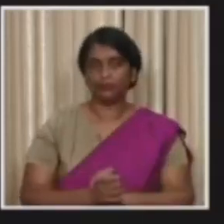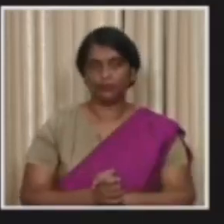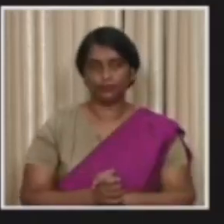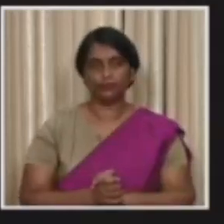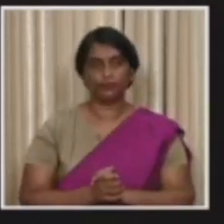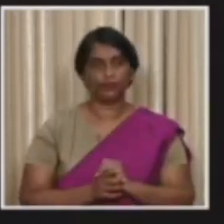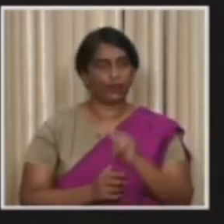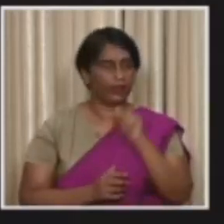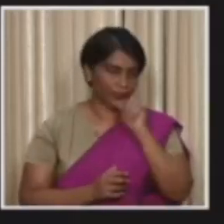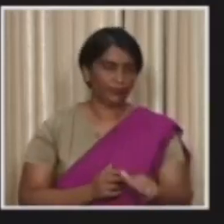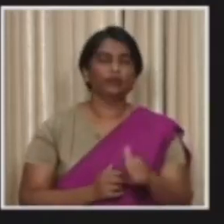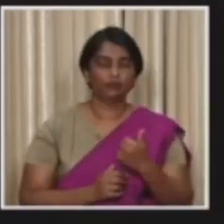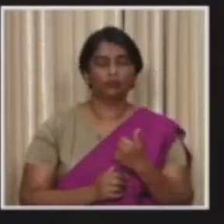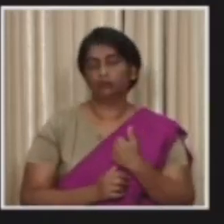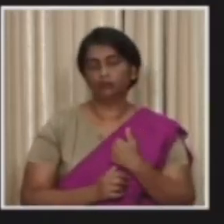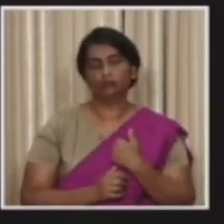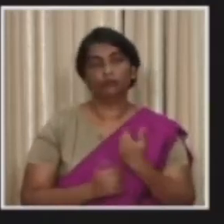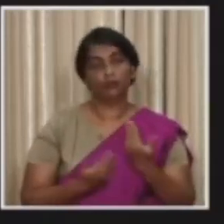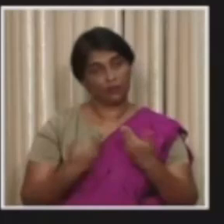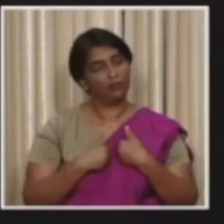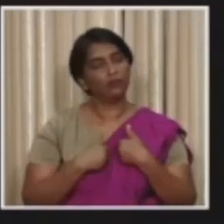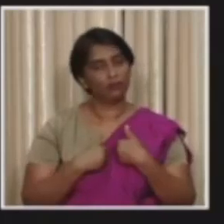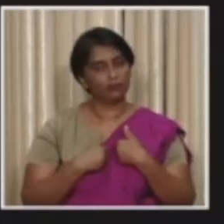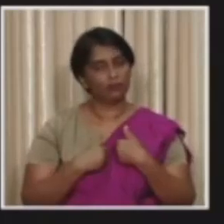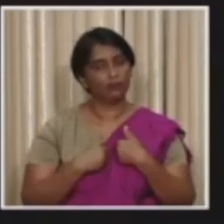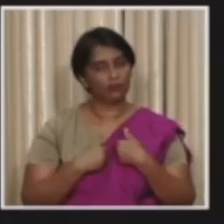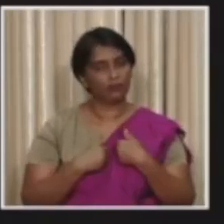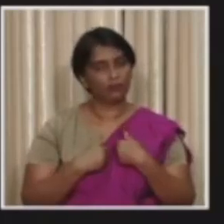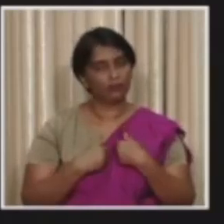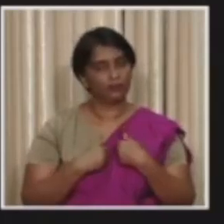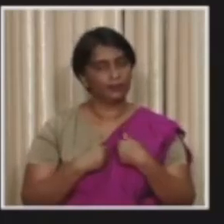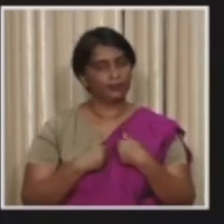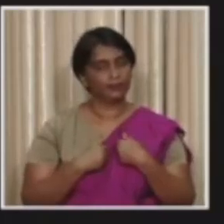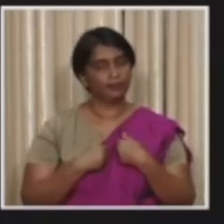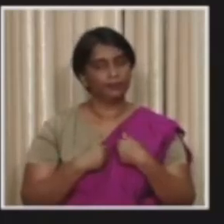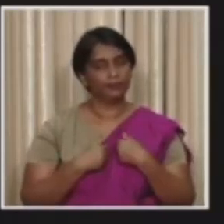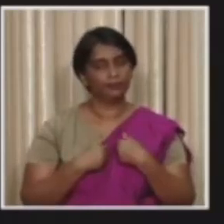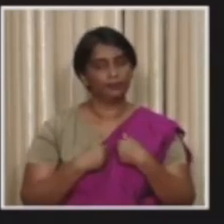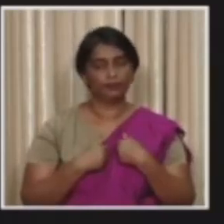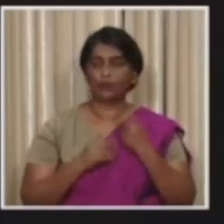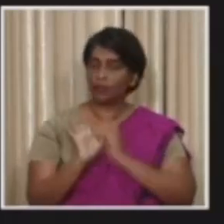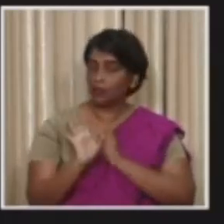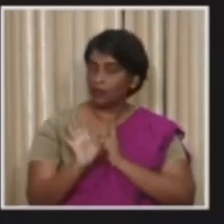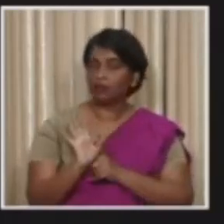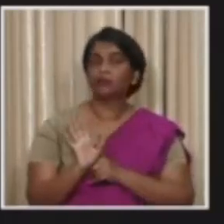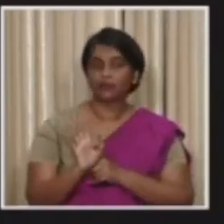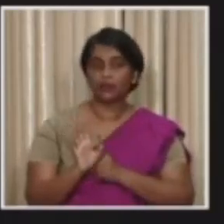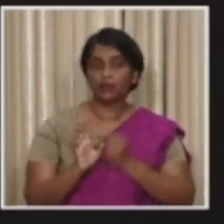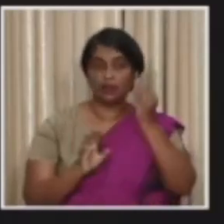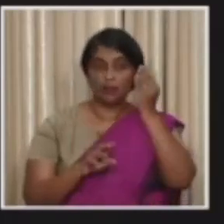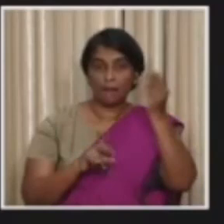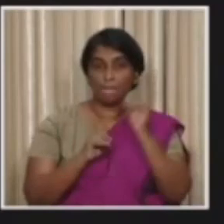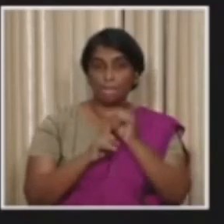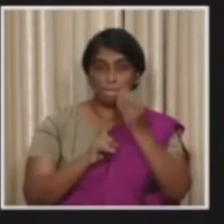for two-state solution. Palestinian people's right for self-determination, and they must be given their